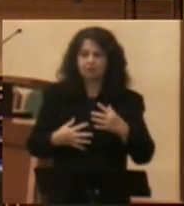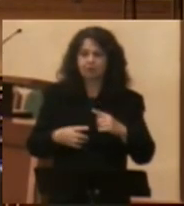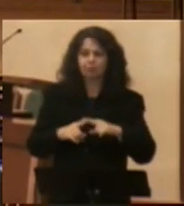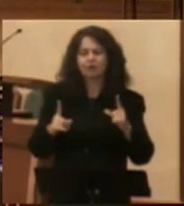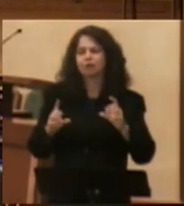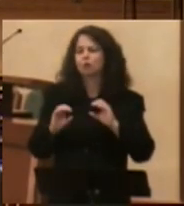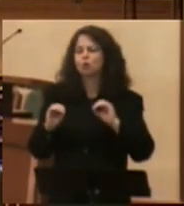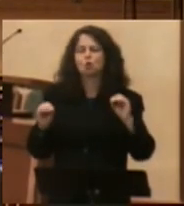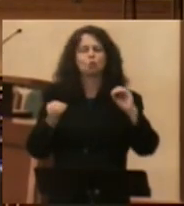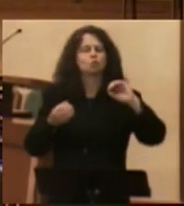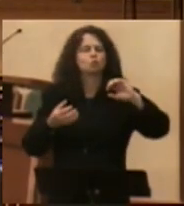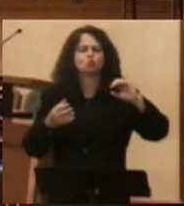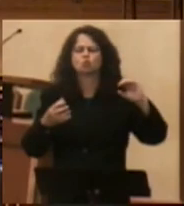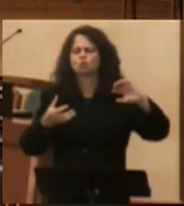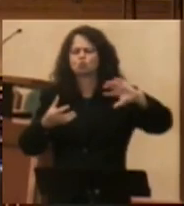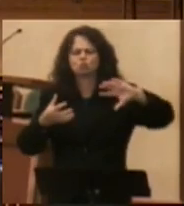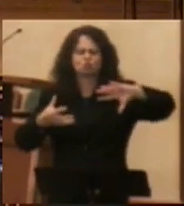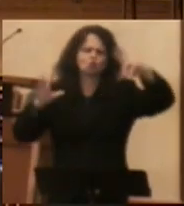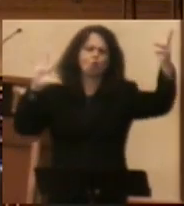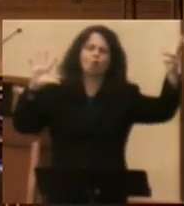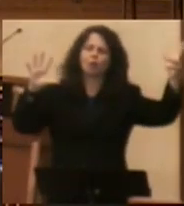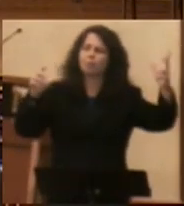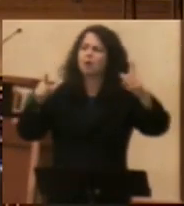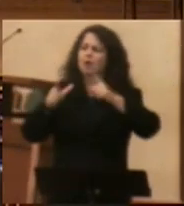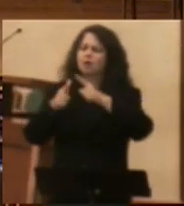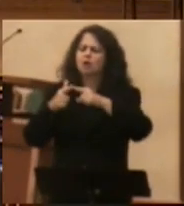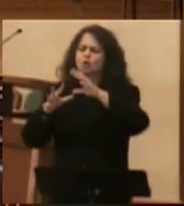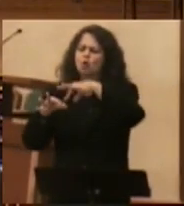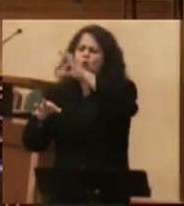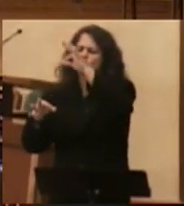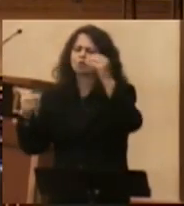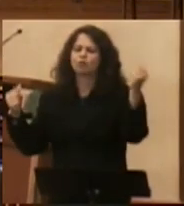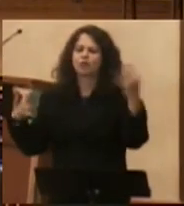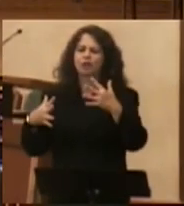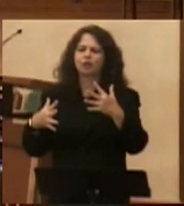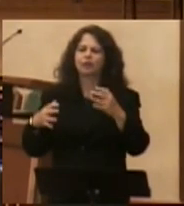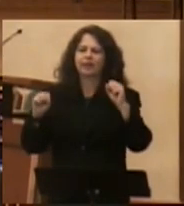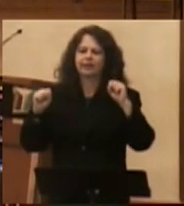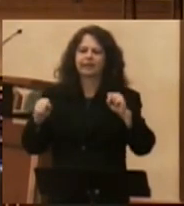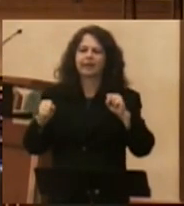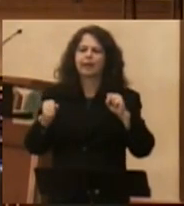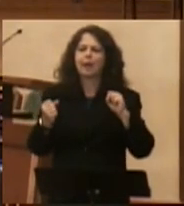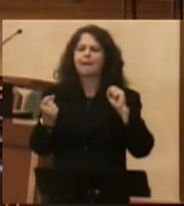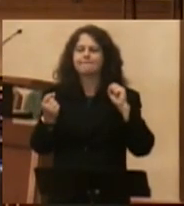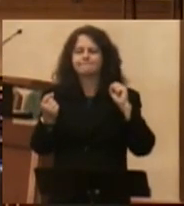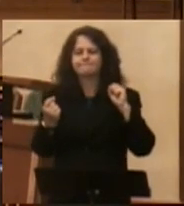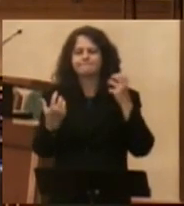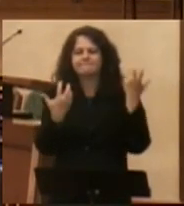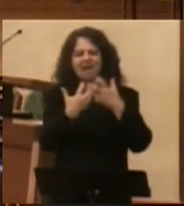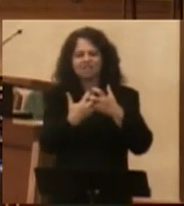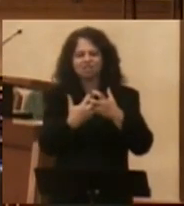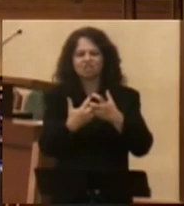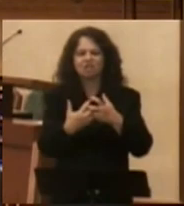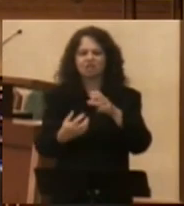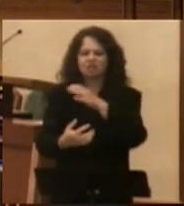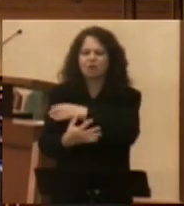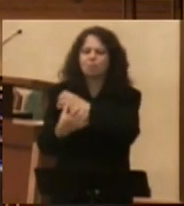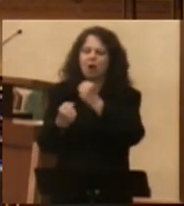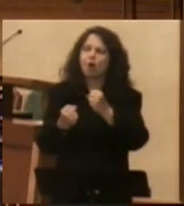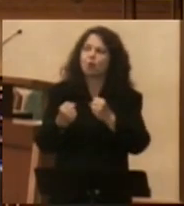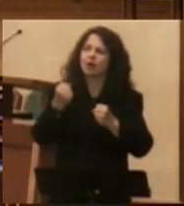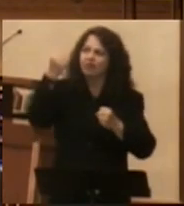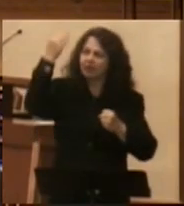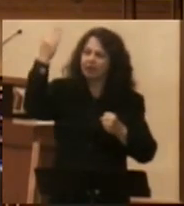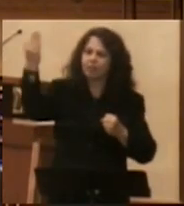ghost, or fear that can match the power of the one who can walk on water, the one who reaches